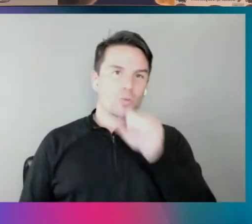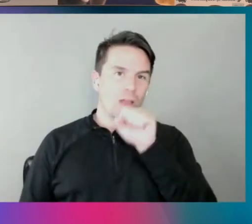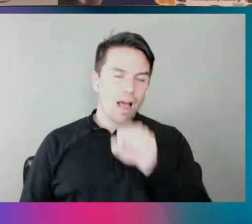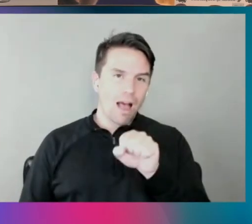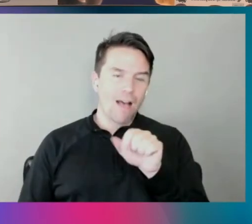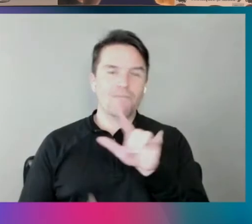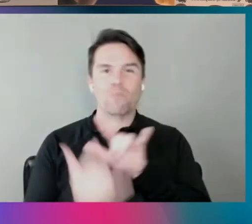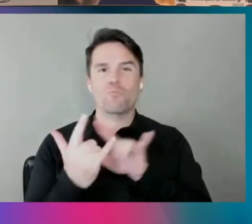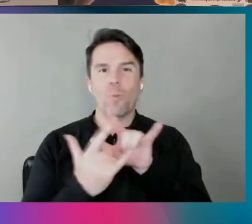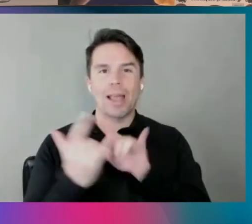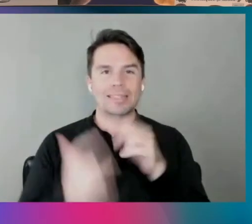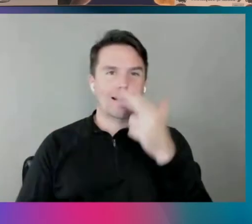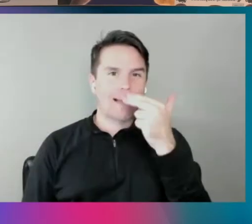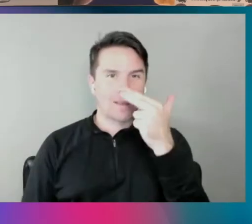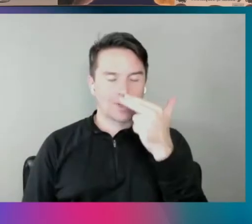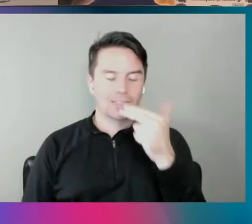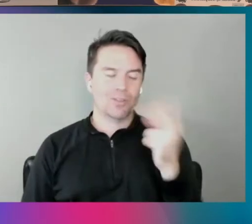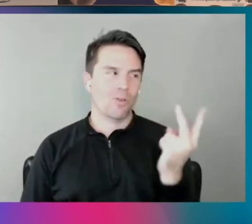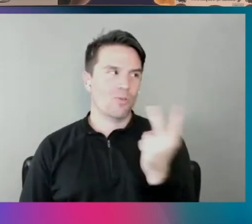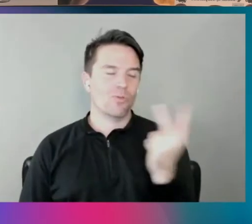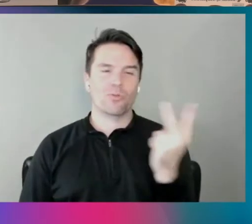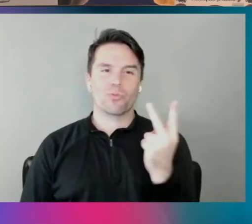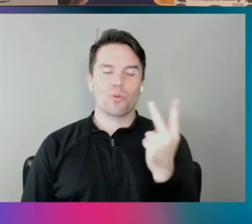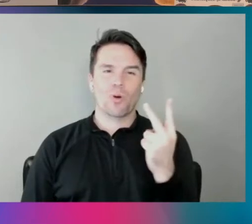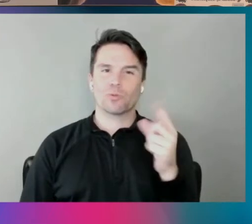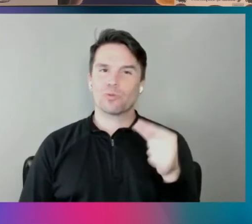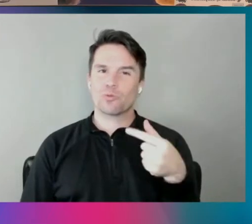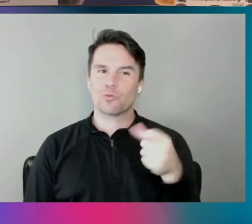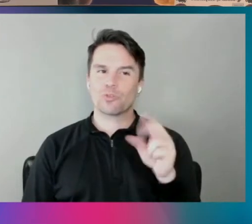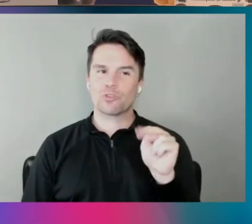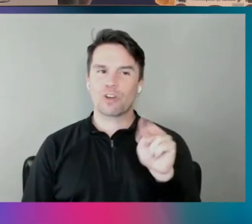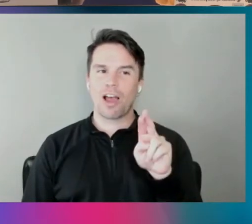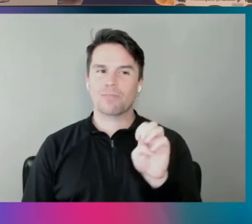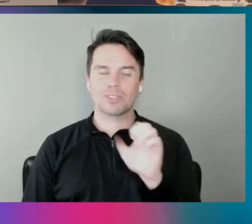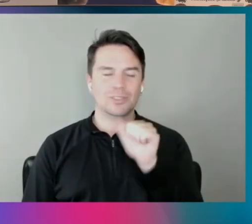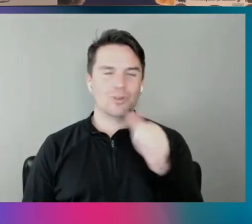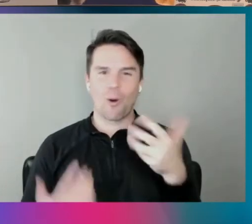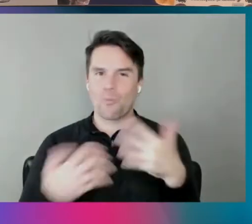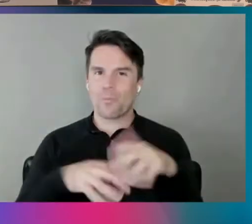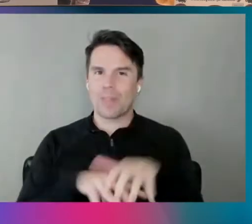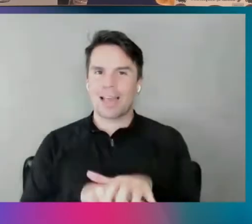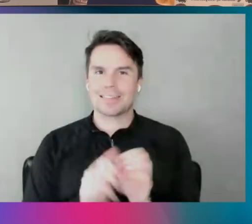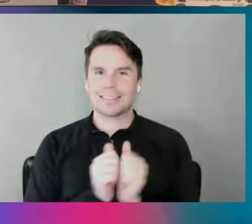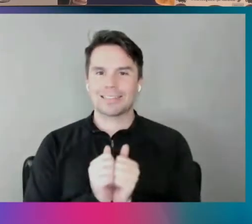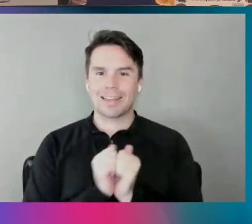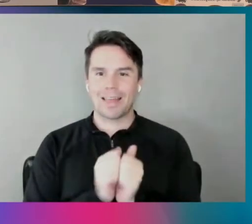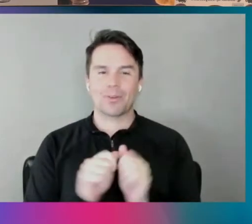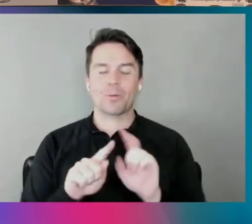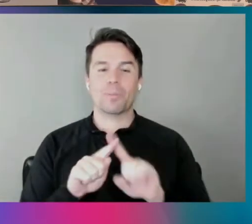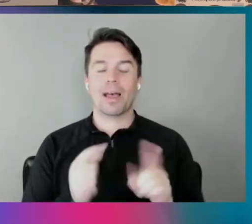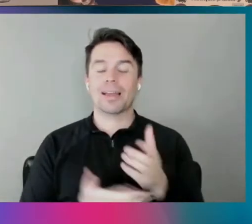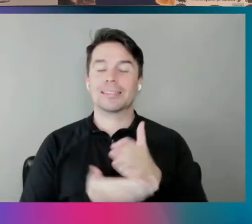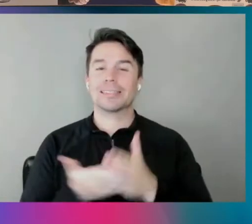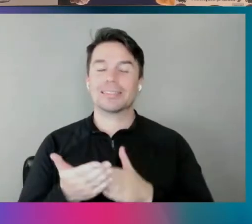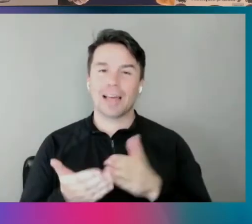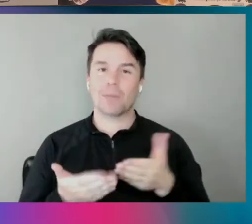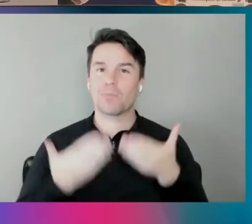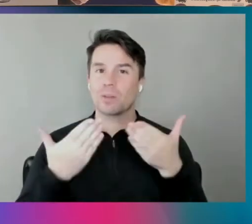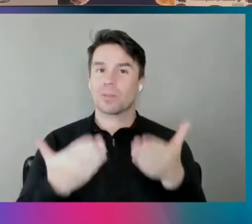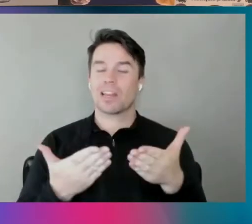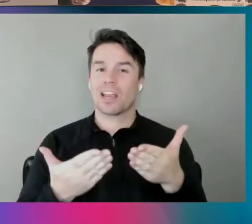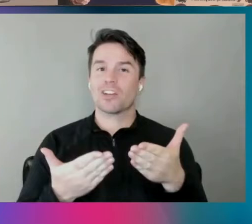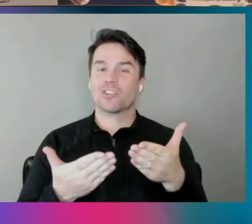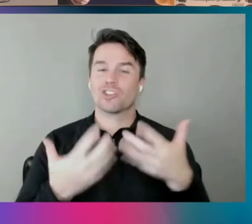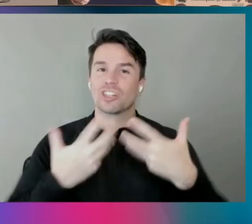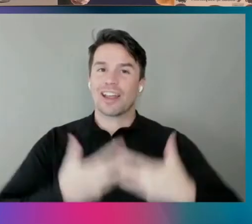those two genres don't usually blend, and so I'm kind of an outlier sometimes. But still, some of these recommendation engines get it right. Like